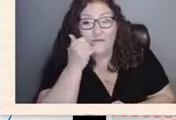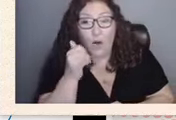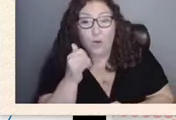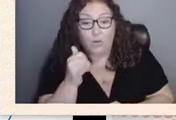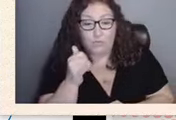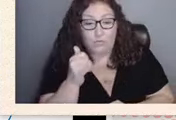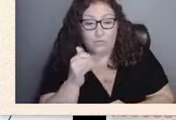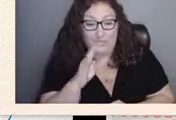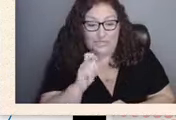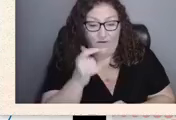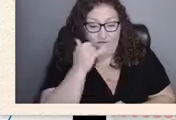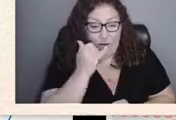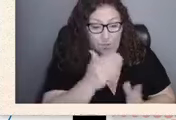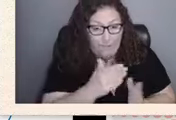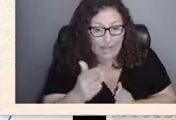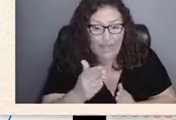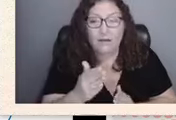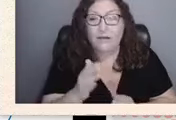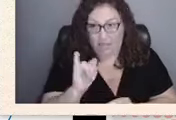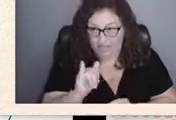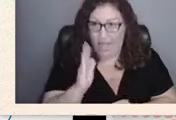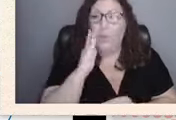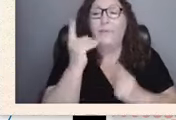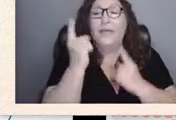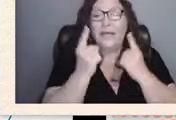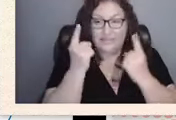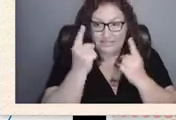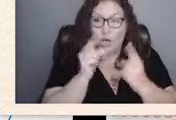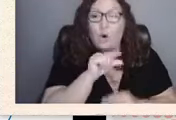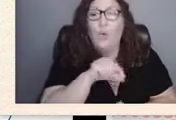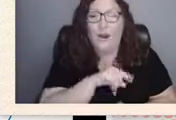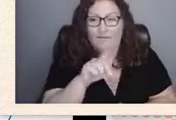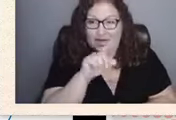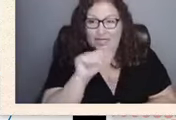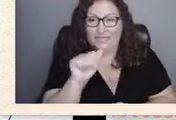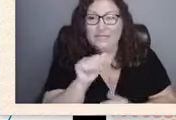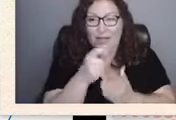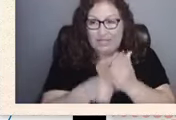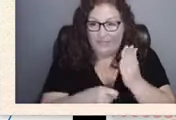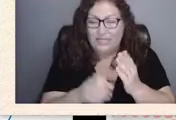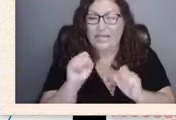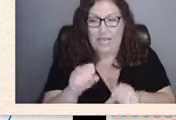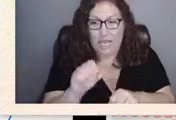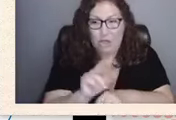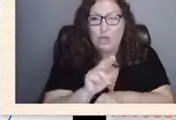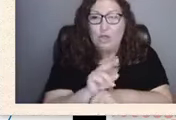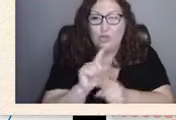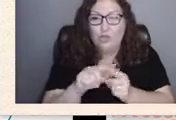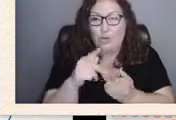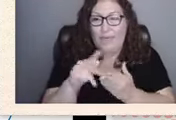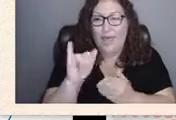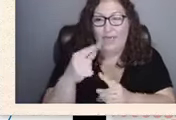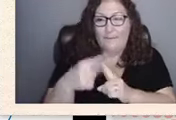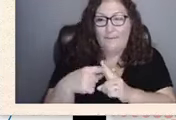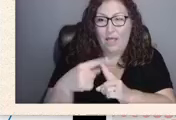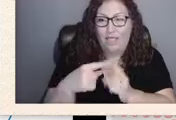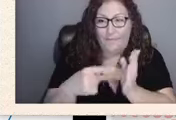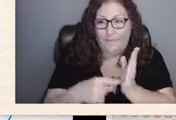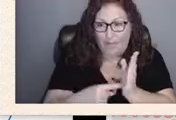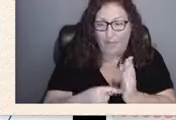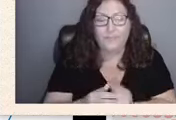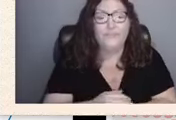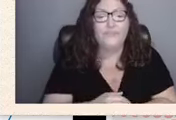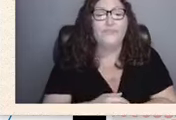cell phone plan would be considered a qualified disability expense, so it could be used to pay that monthly cell phone bill. But they